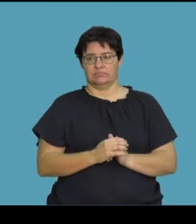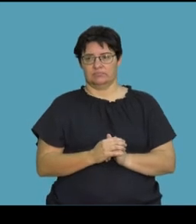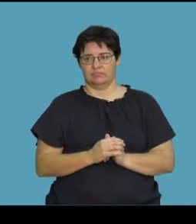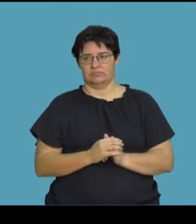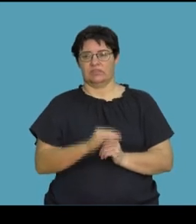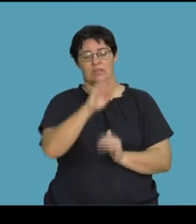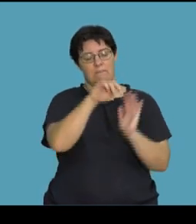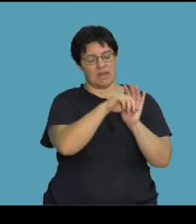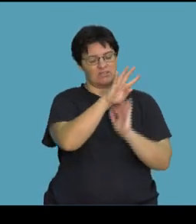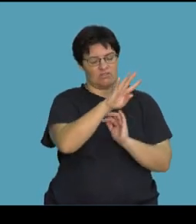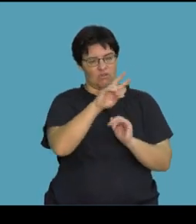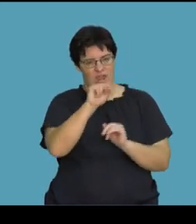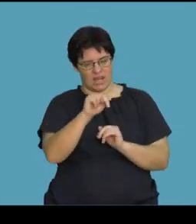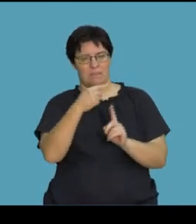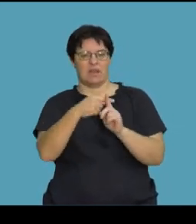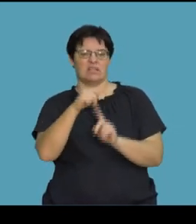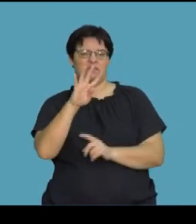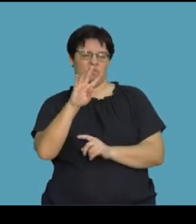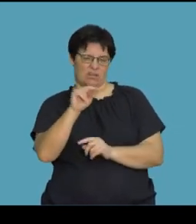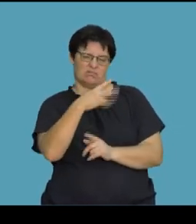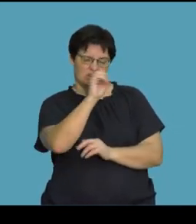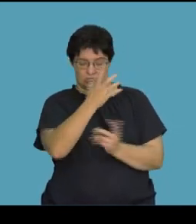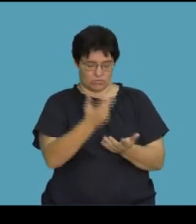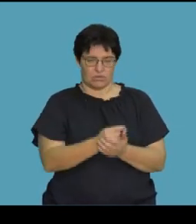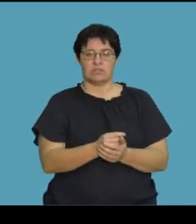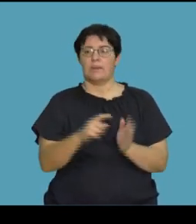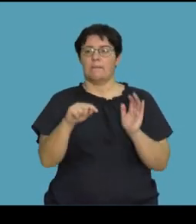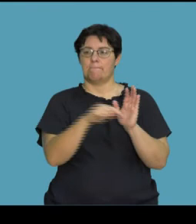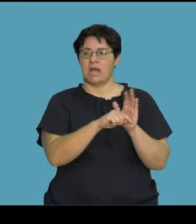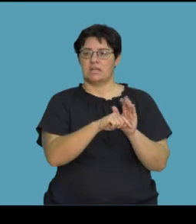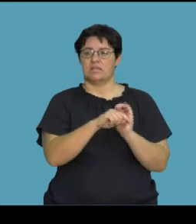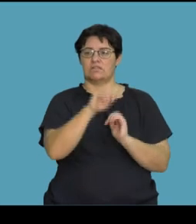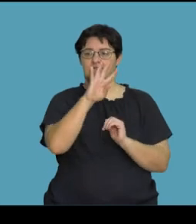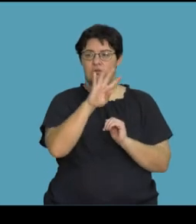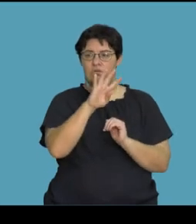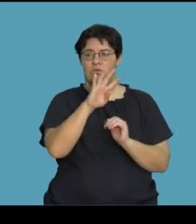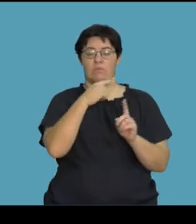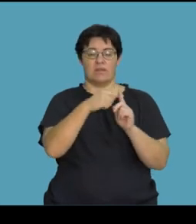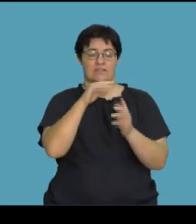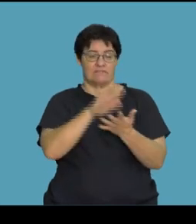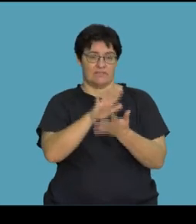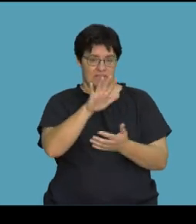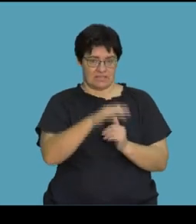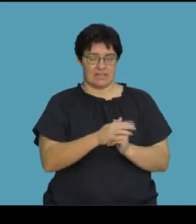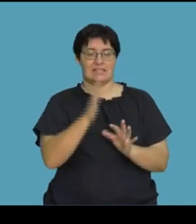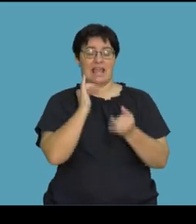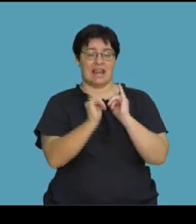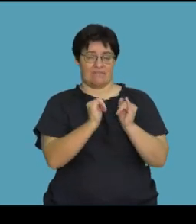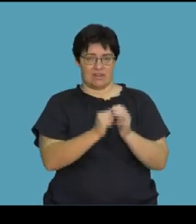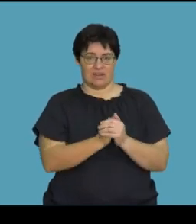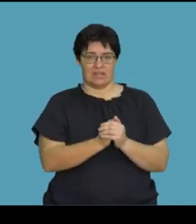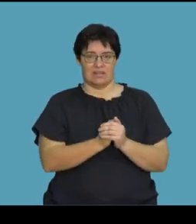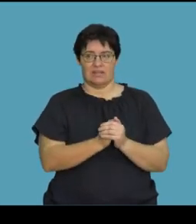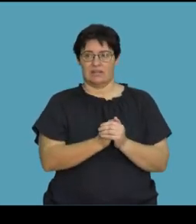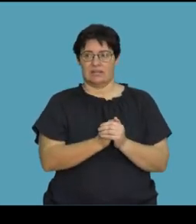plus 4n, which will be 0. Minus 4 plus the 15 will be a positive 11.